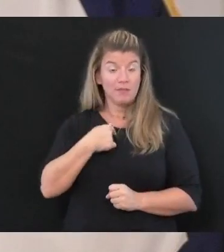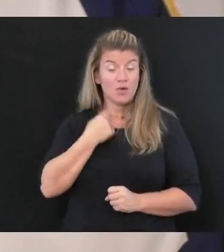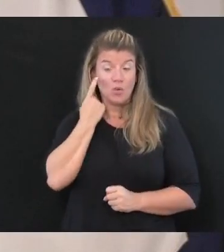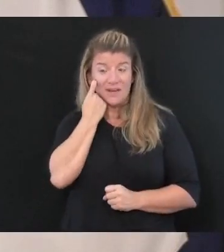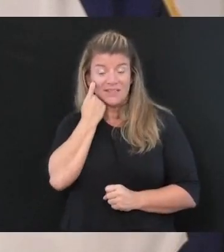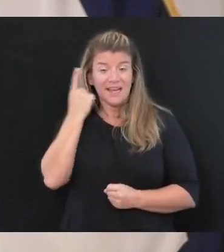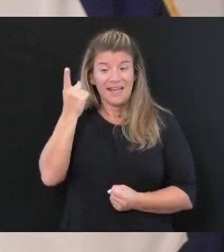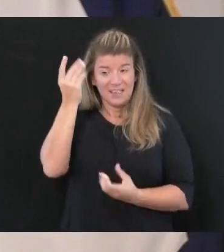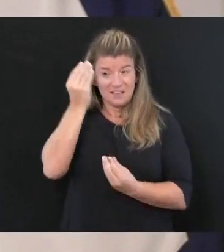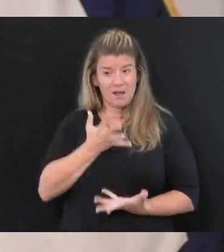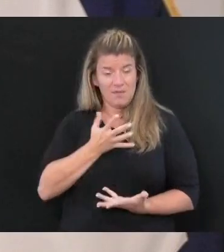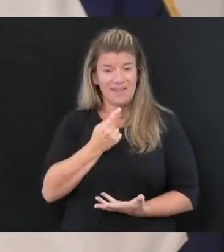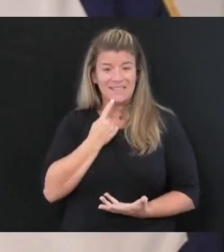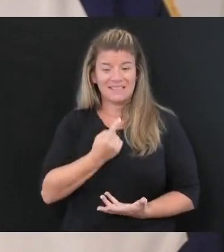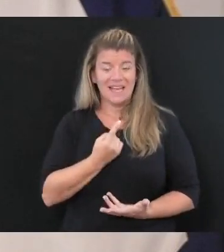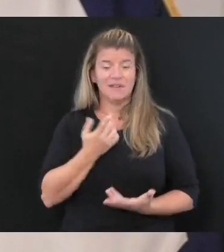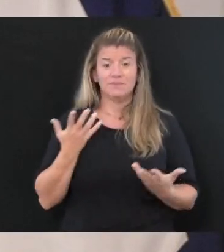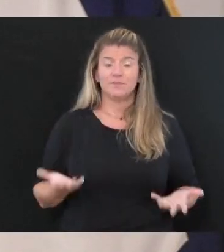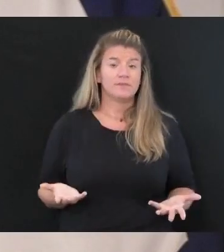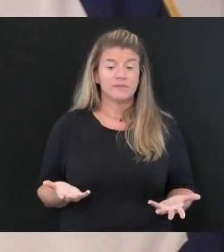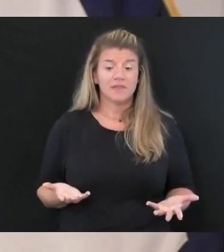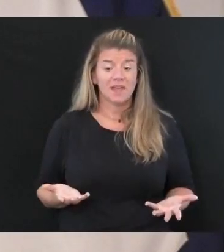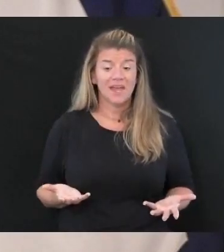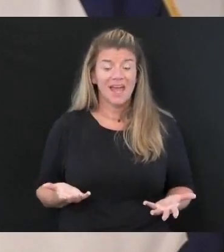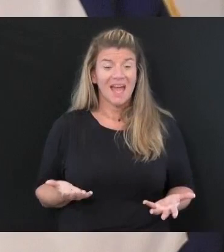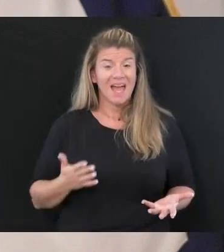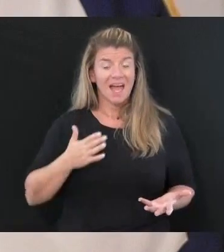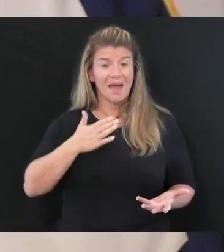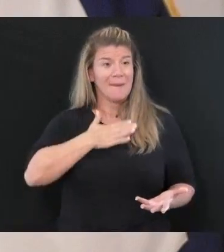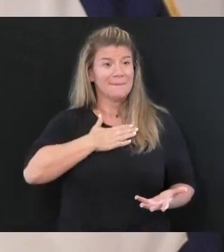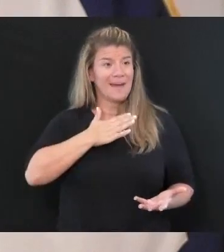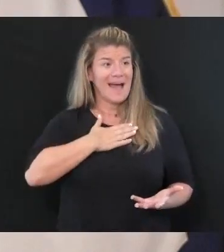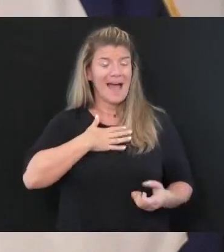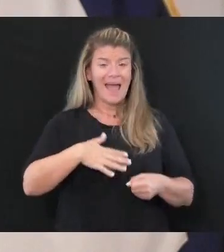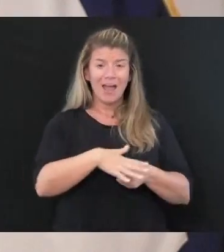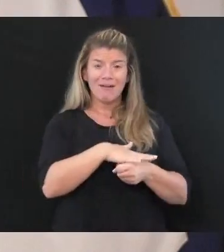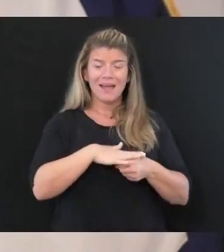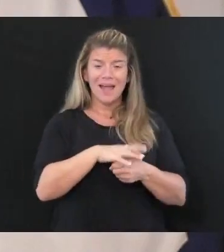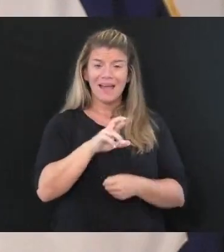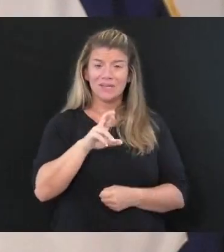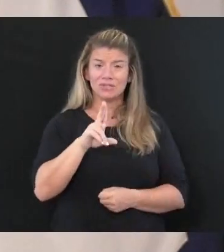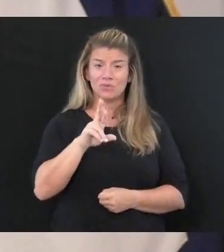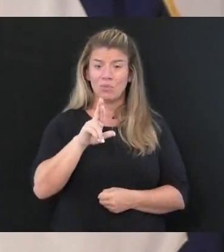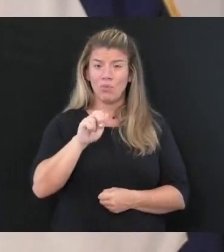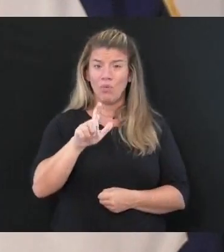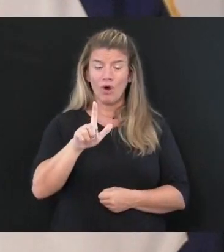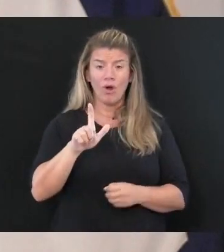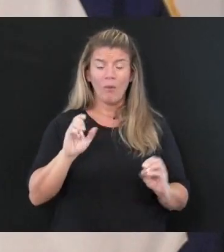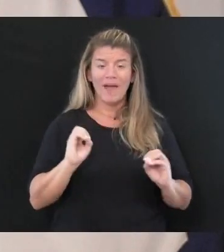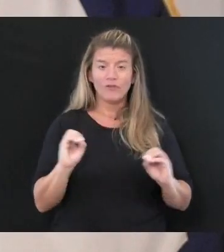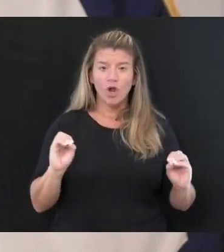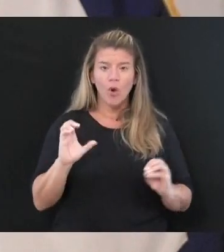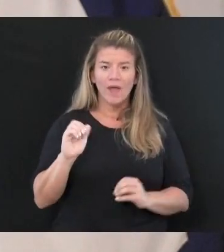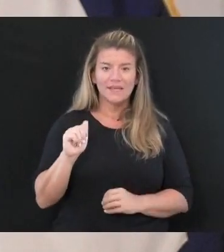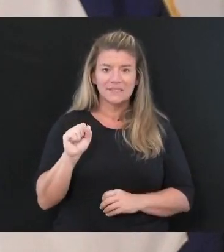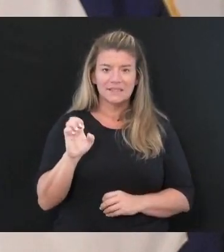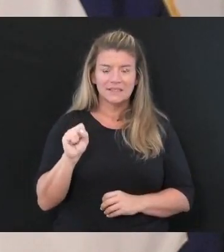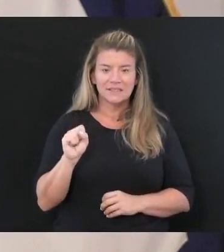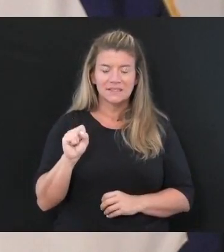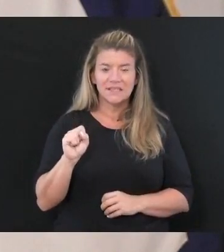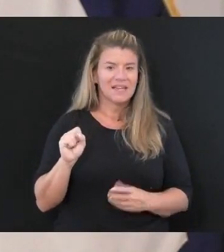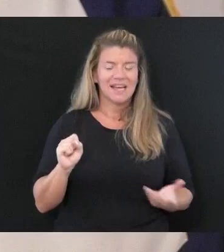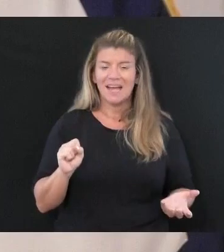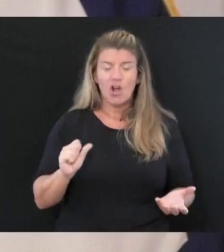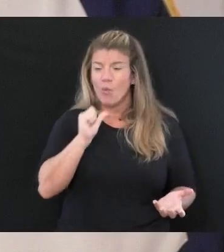he came up to me the other day and said, listen, Governor, we're in such a rural county, we don't have any cases. We don't